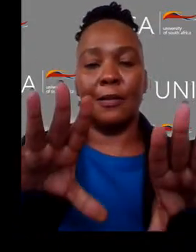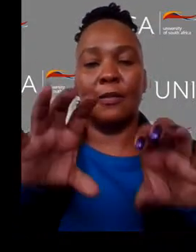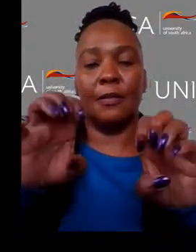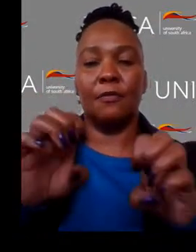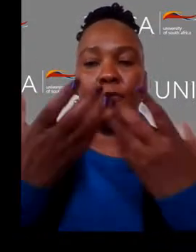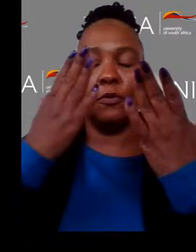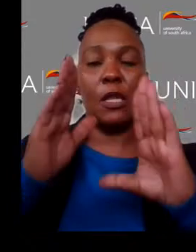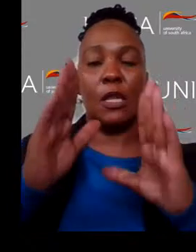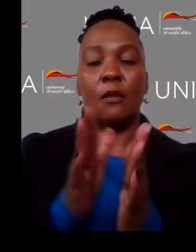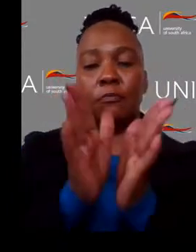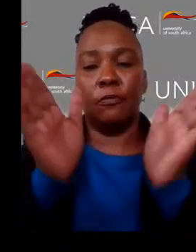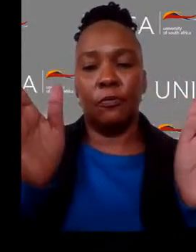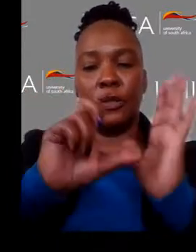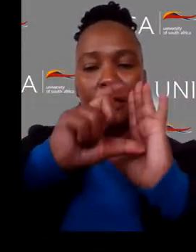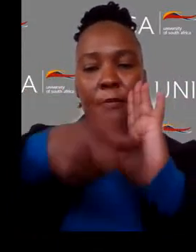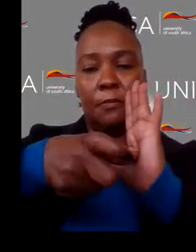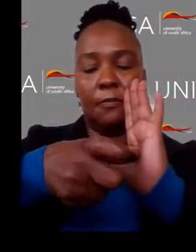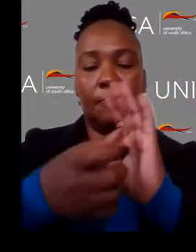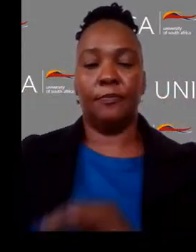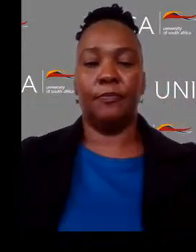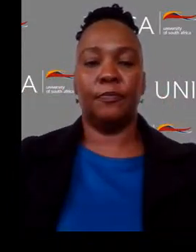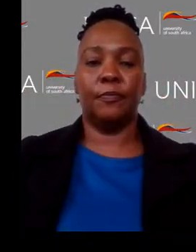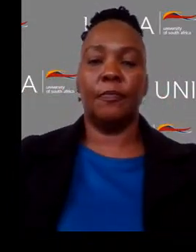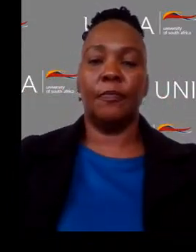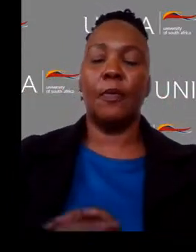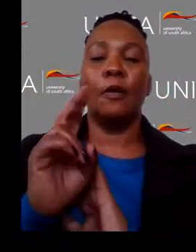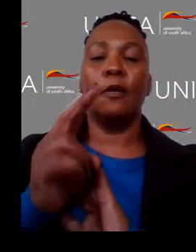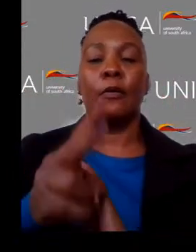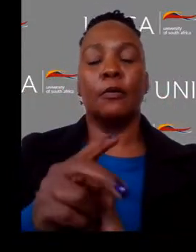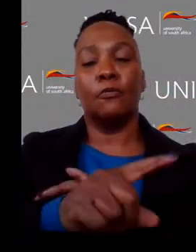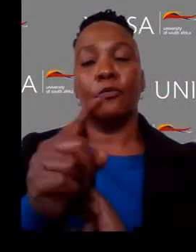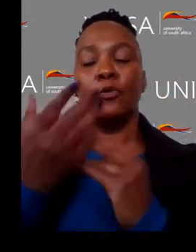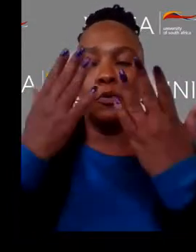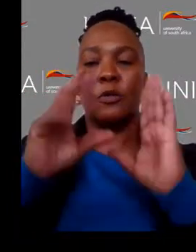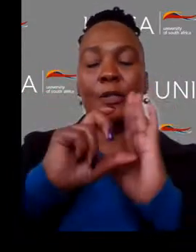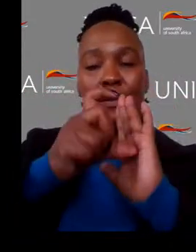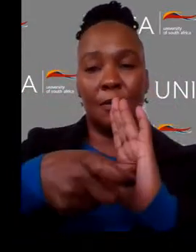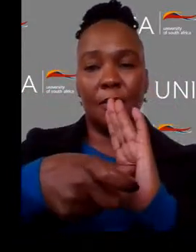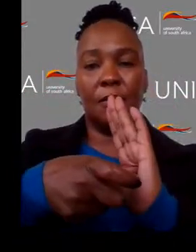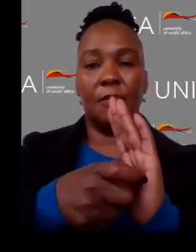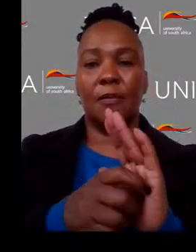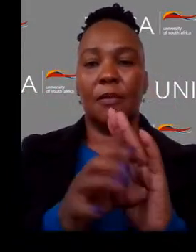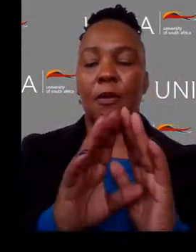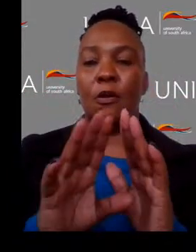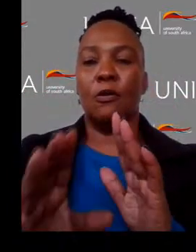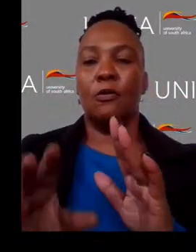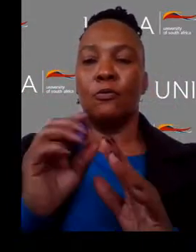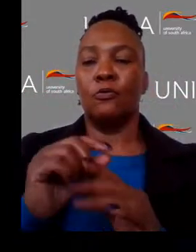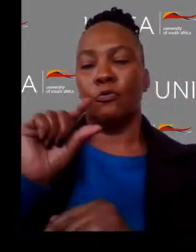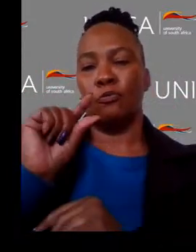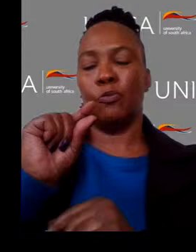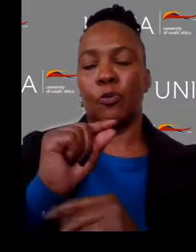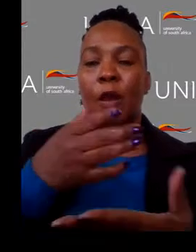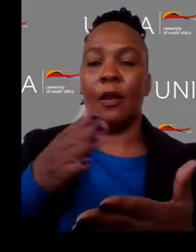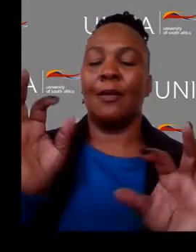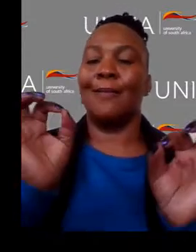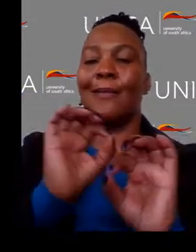diverse disabilities. And also that students with disabilities are not inferior to non-disabled